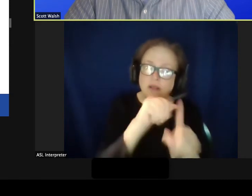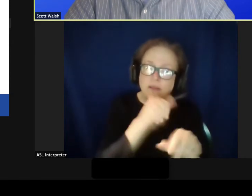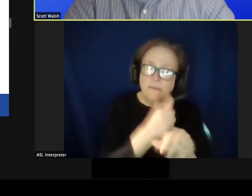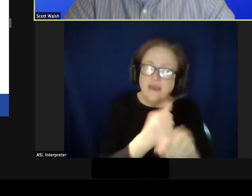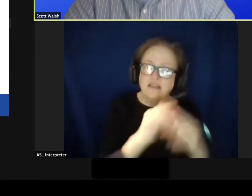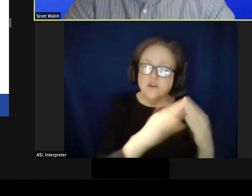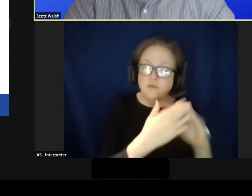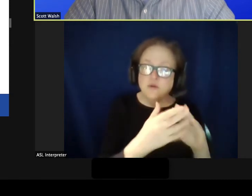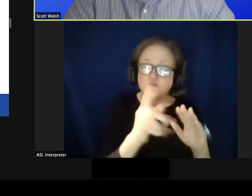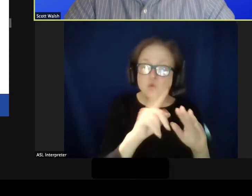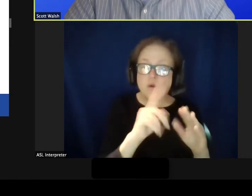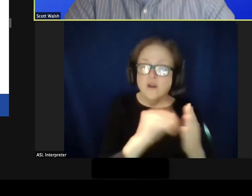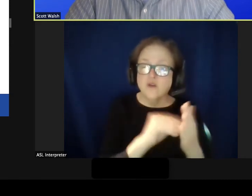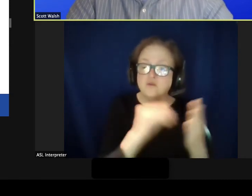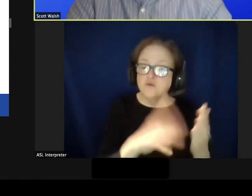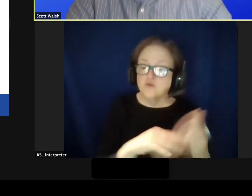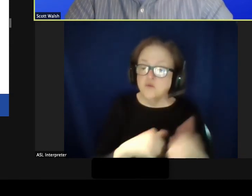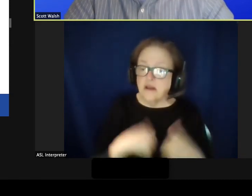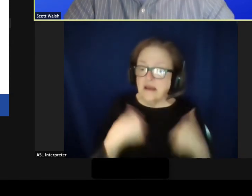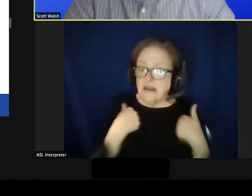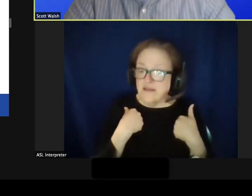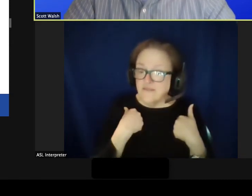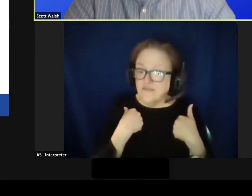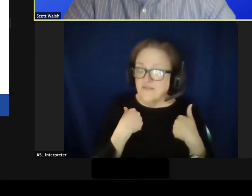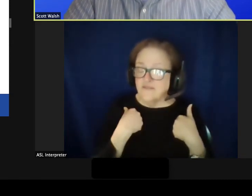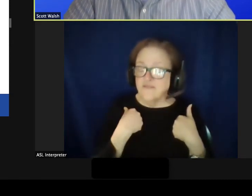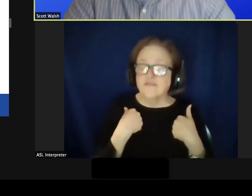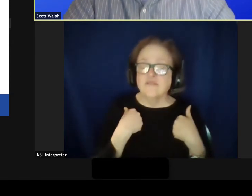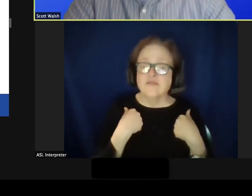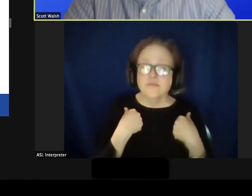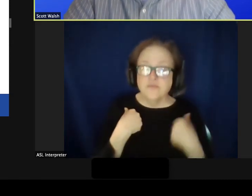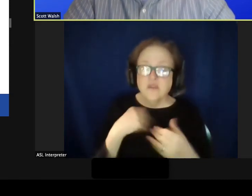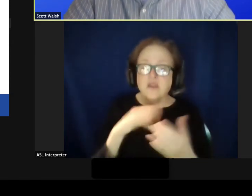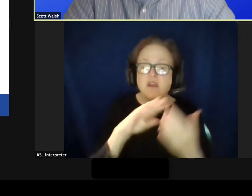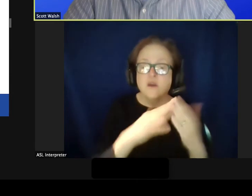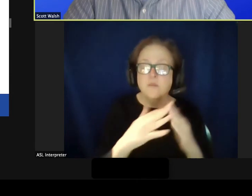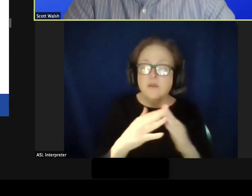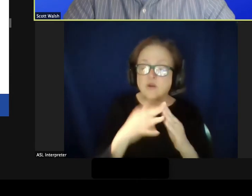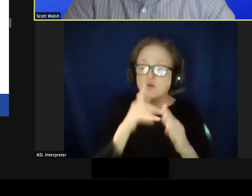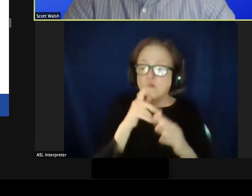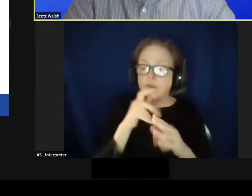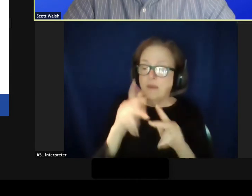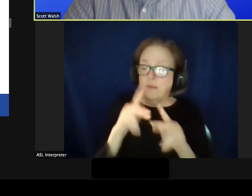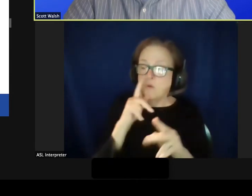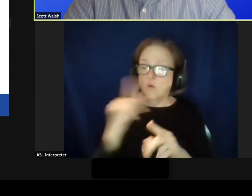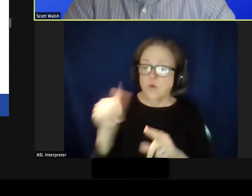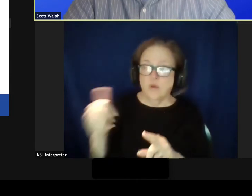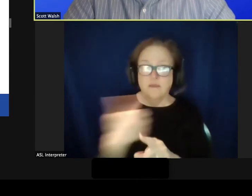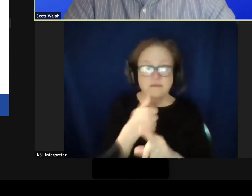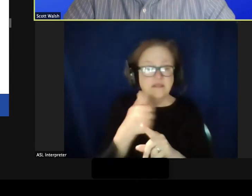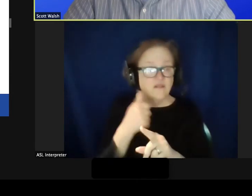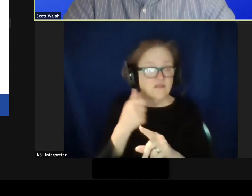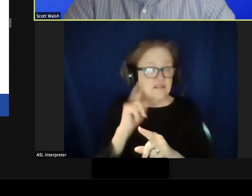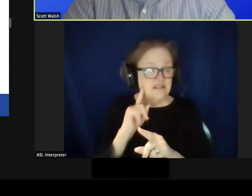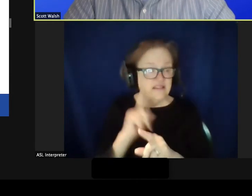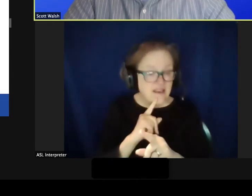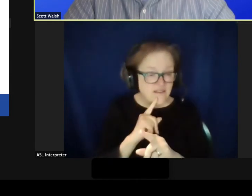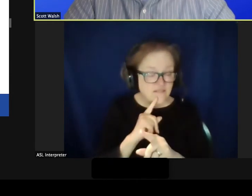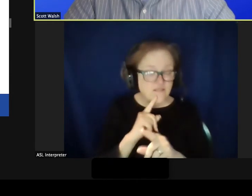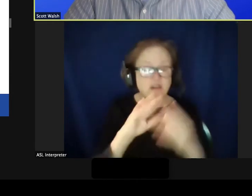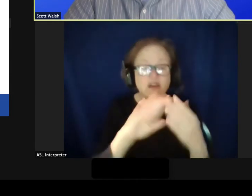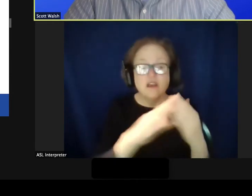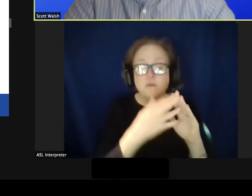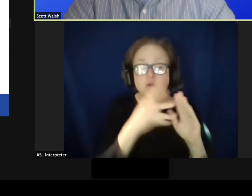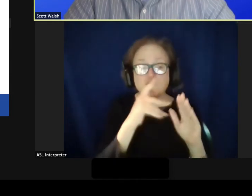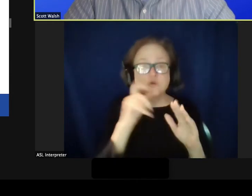reside in and are affiliated with and are The communities of individuals who are deaf, the communities of individuals who are hard of